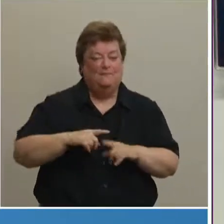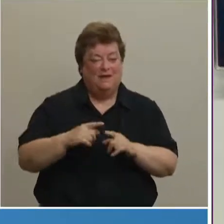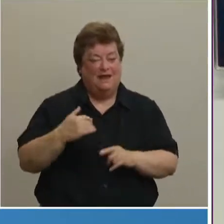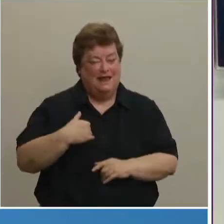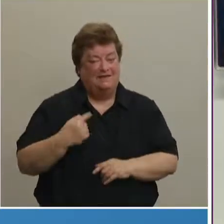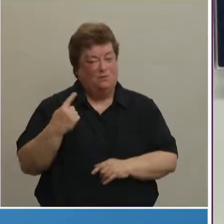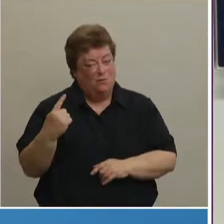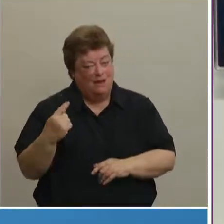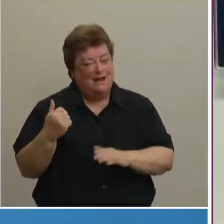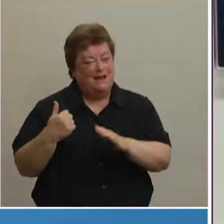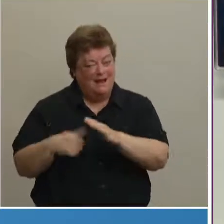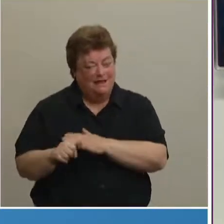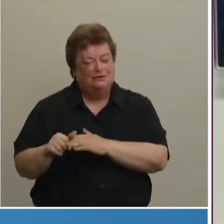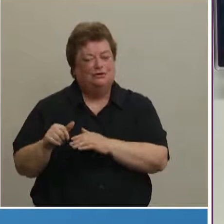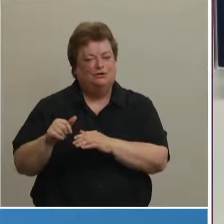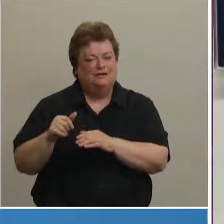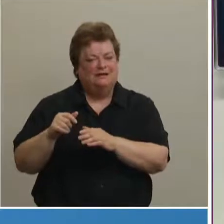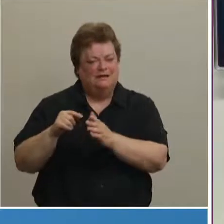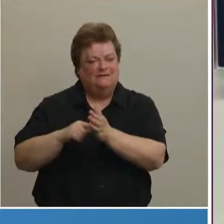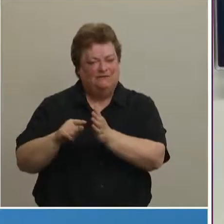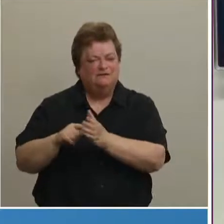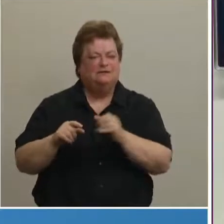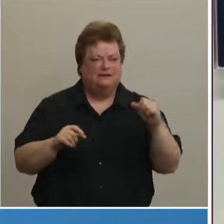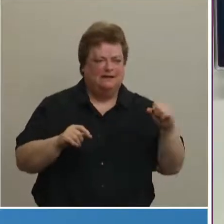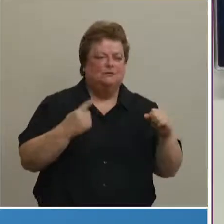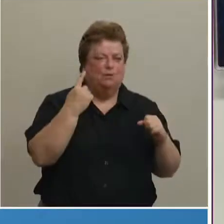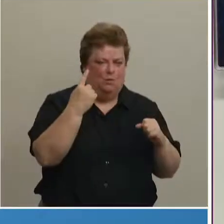investigation? Right.